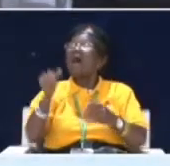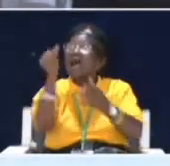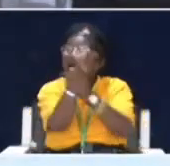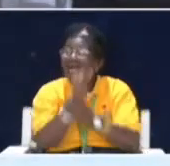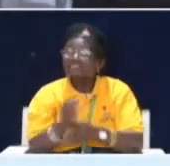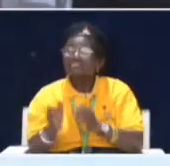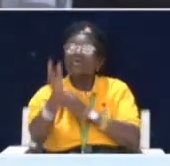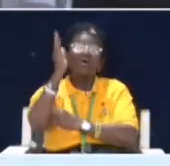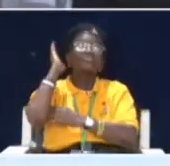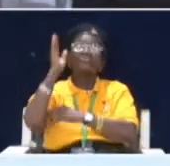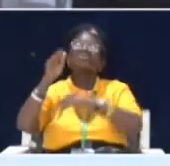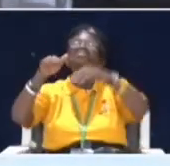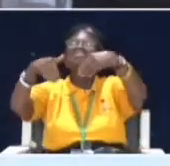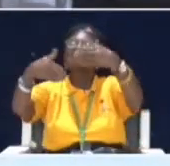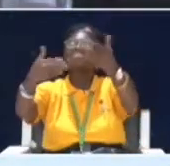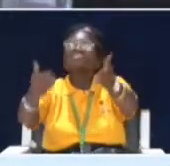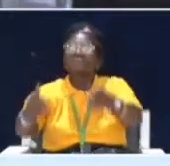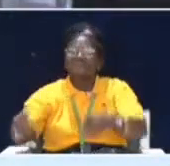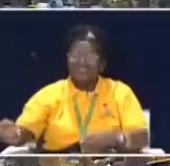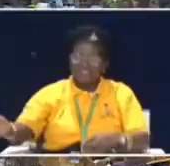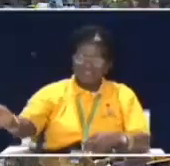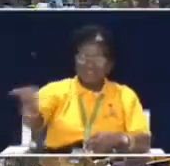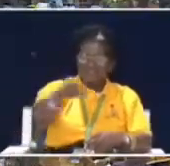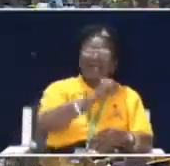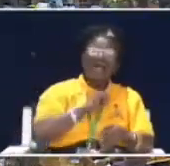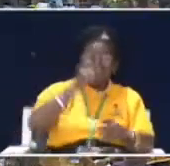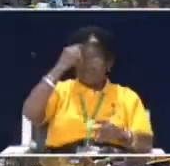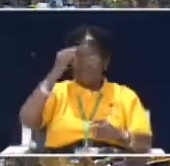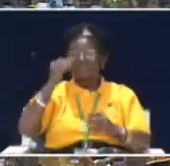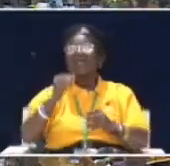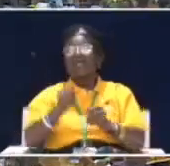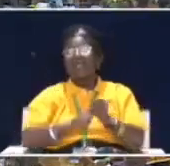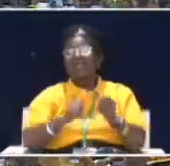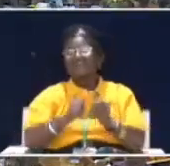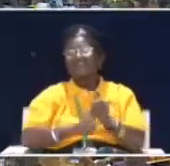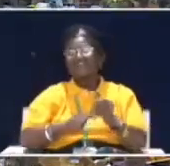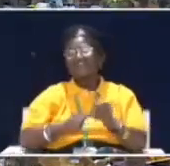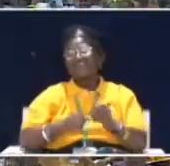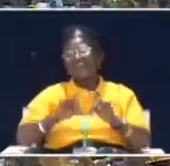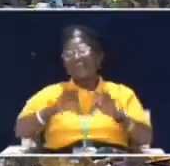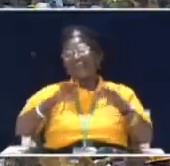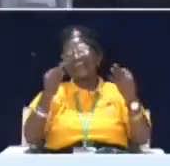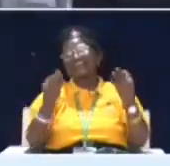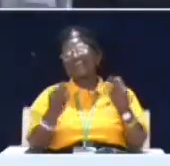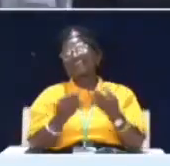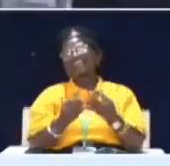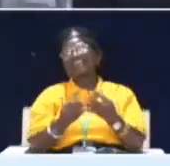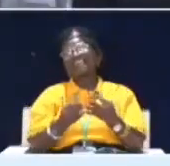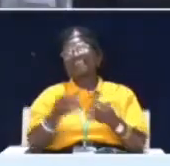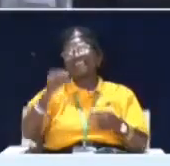o. I think every family needs a comedian.